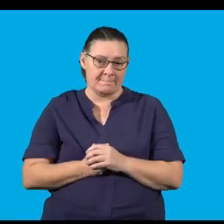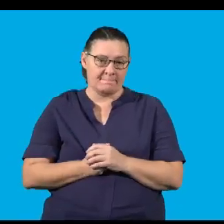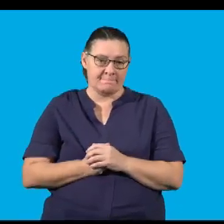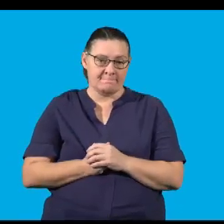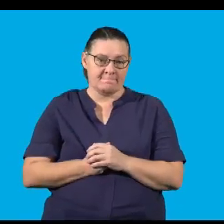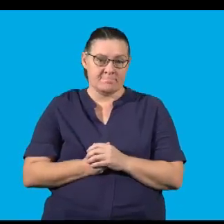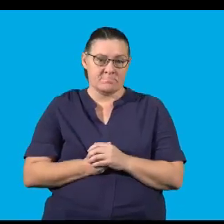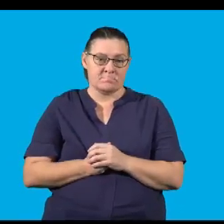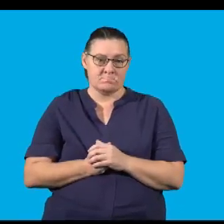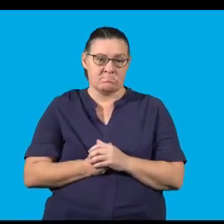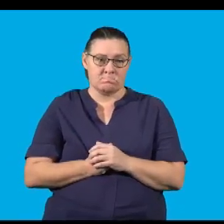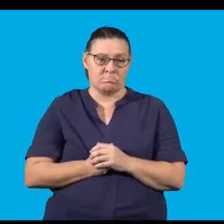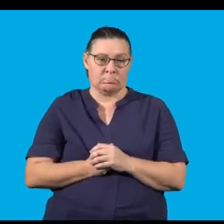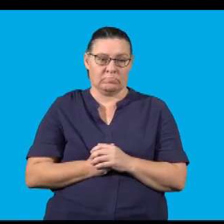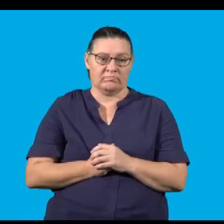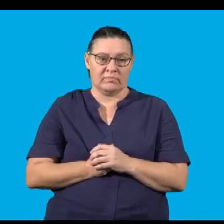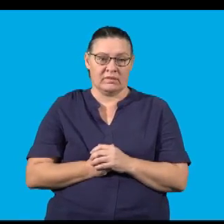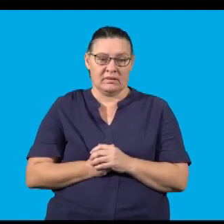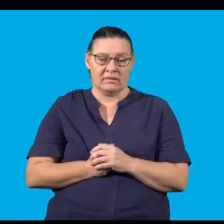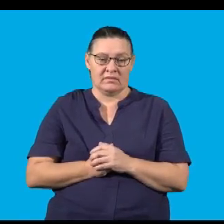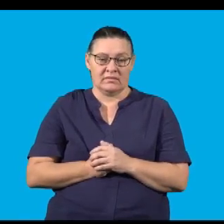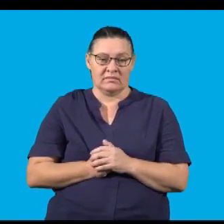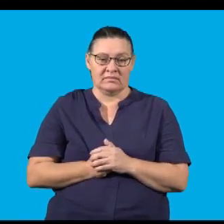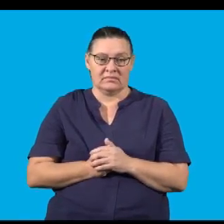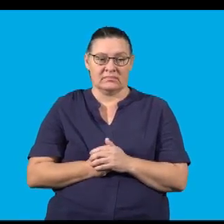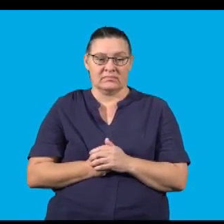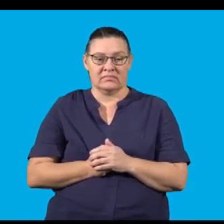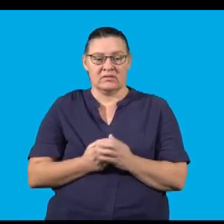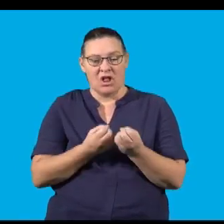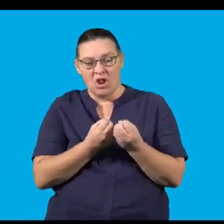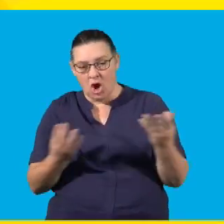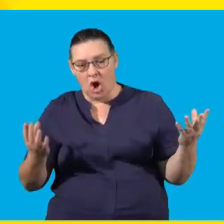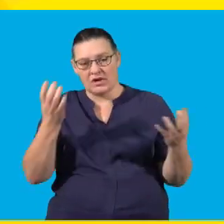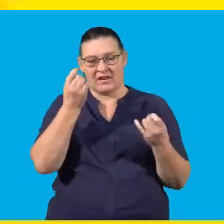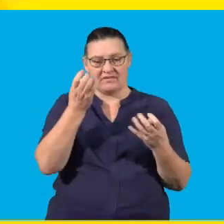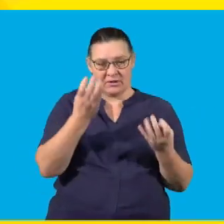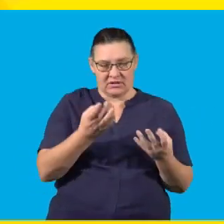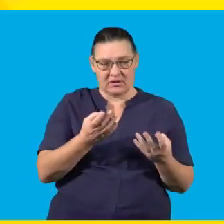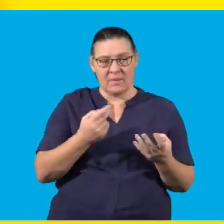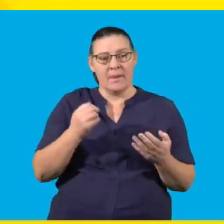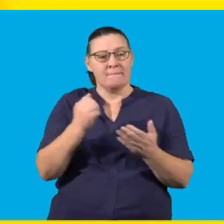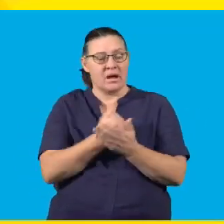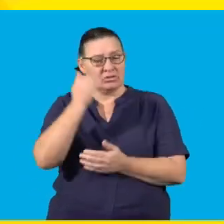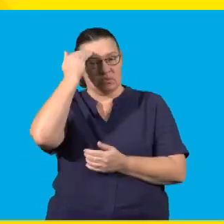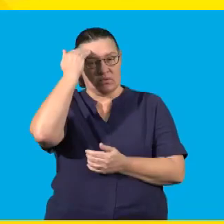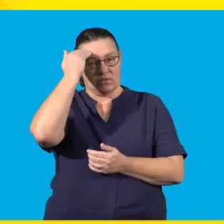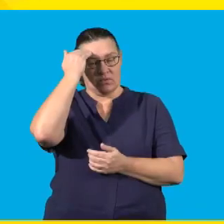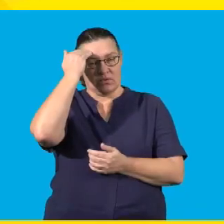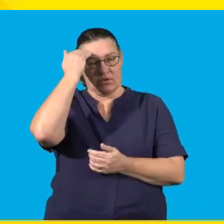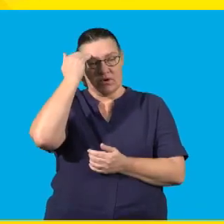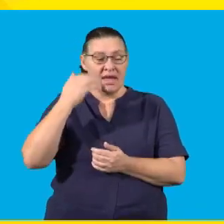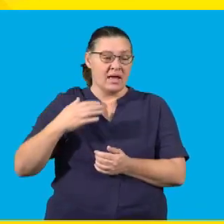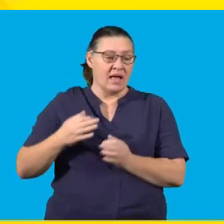right. Okay, so that's quite a little bit of, quite a lot of information to take in. We've got to know